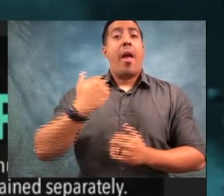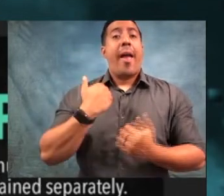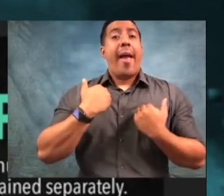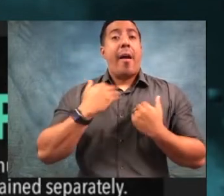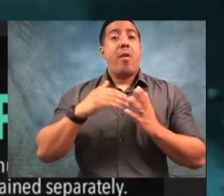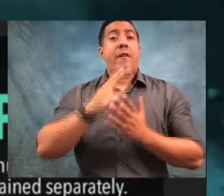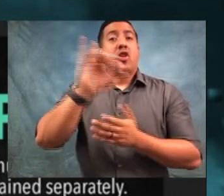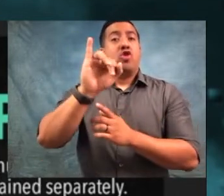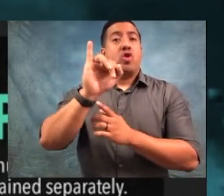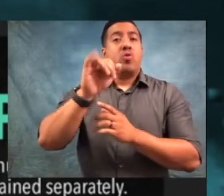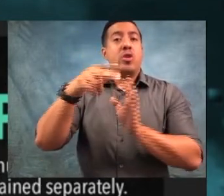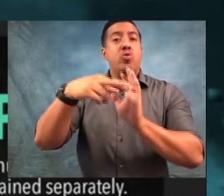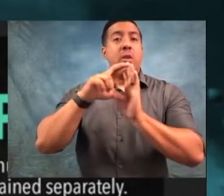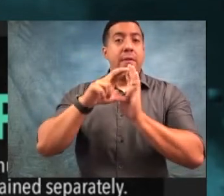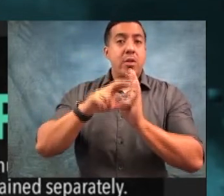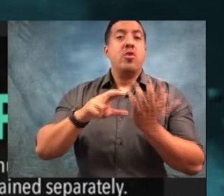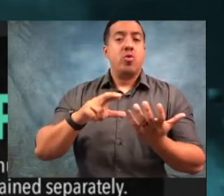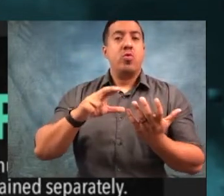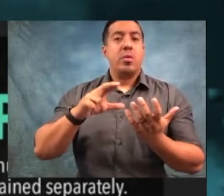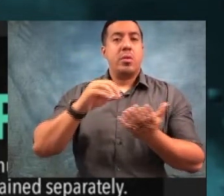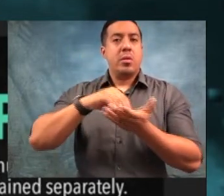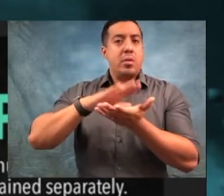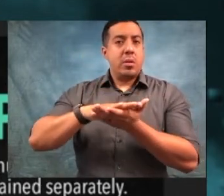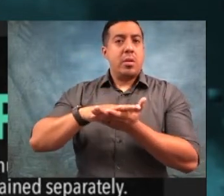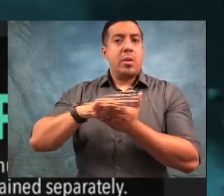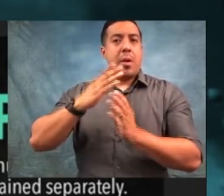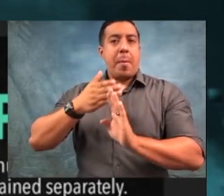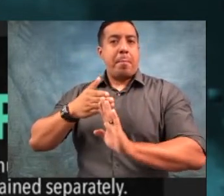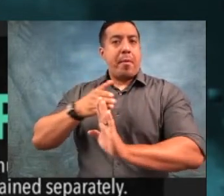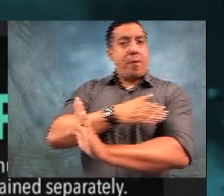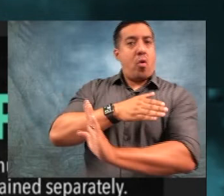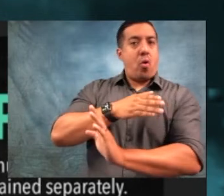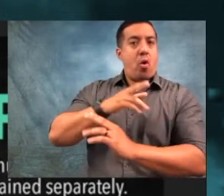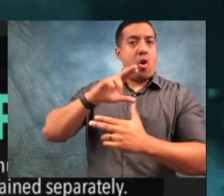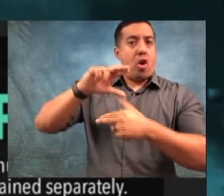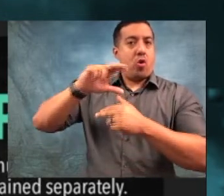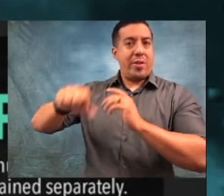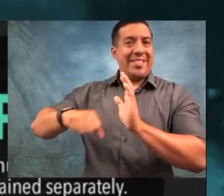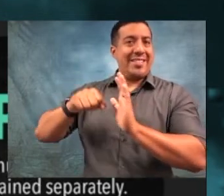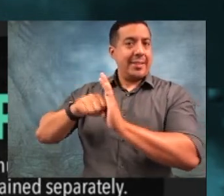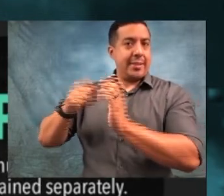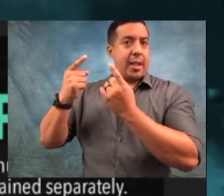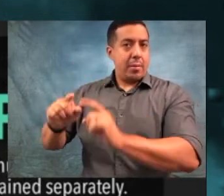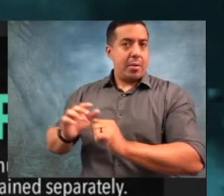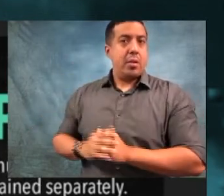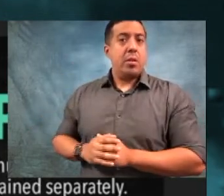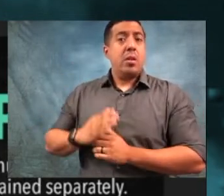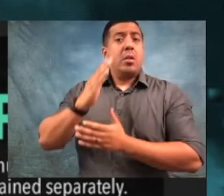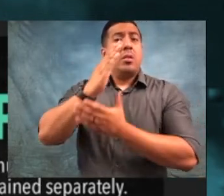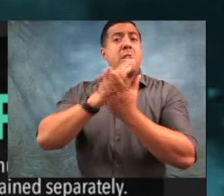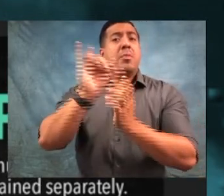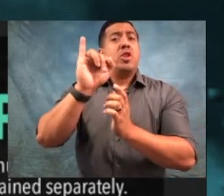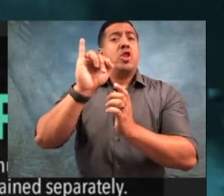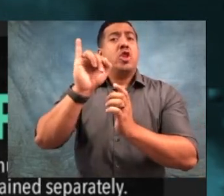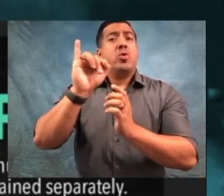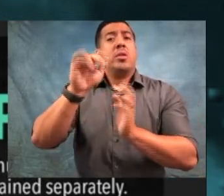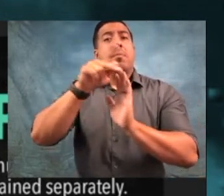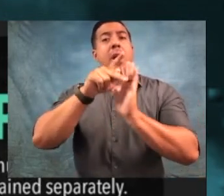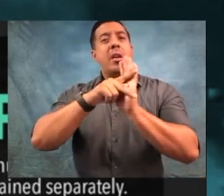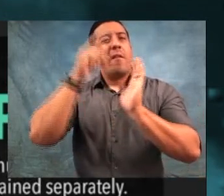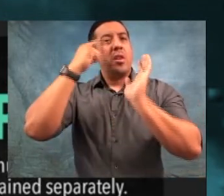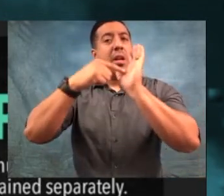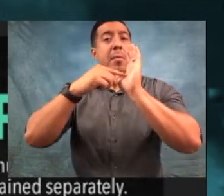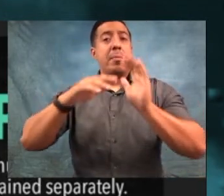in general, have all your policies reviewed. Make sure your coverage is adequate ahead of the hurricane season. There are